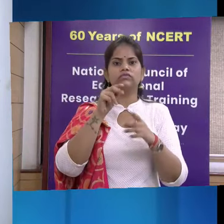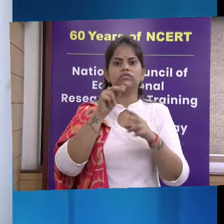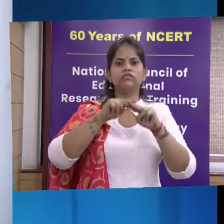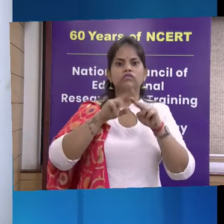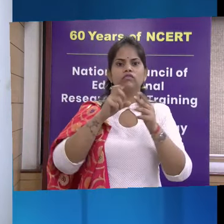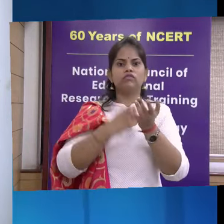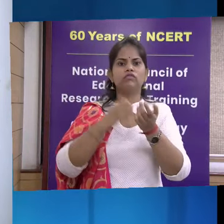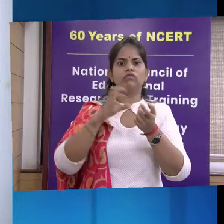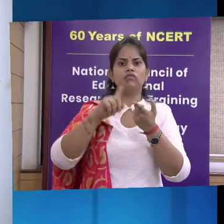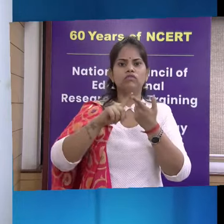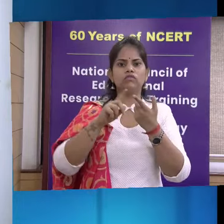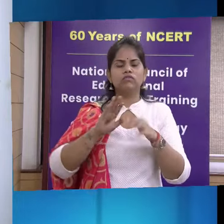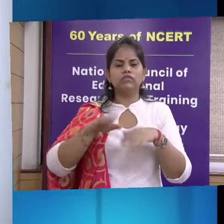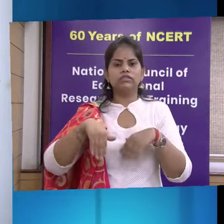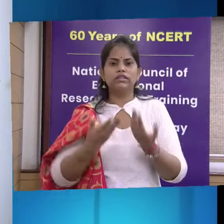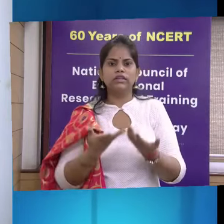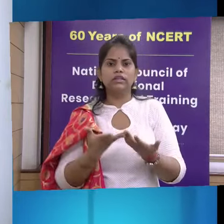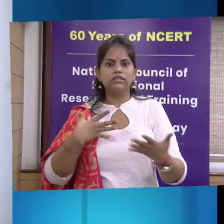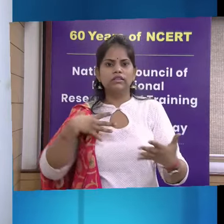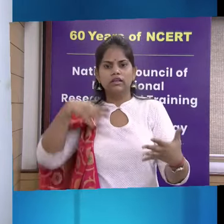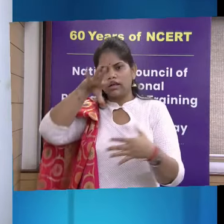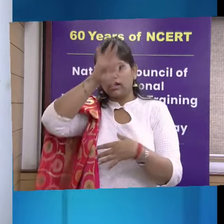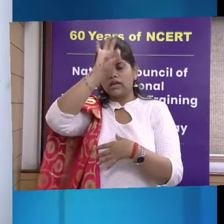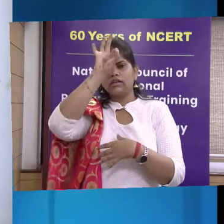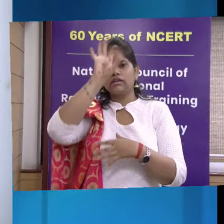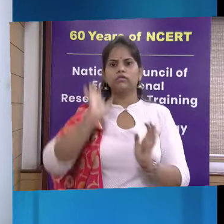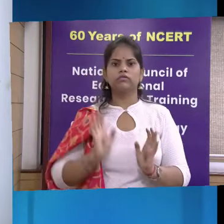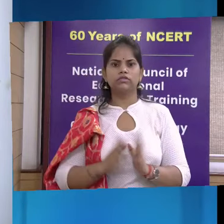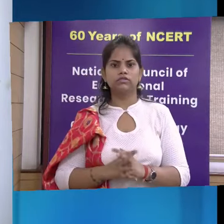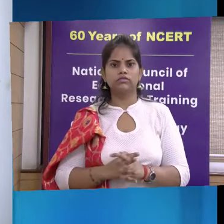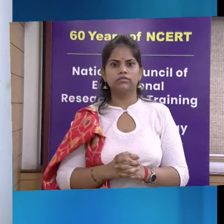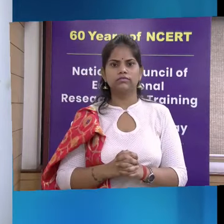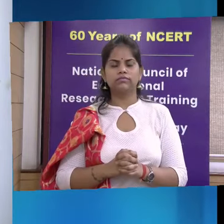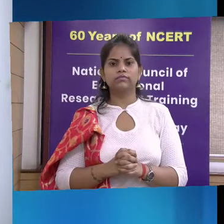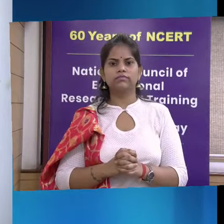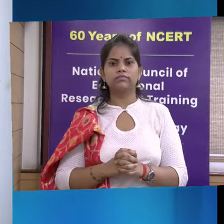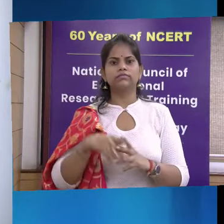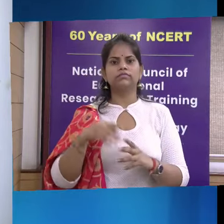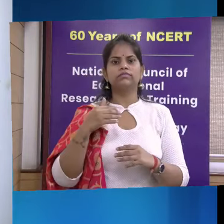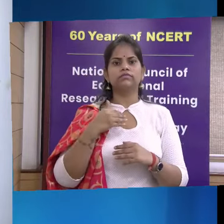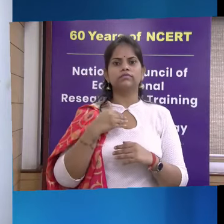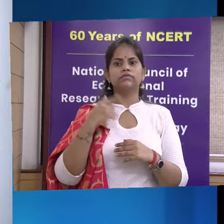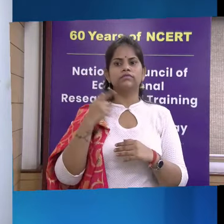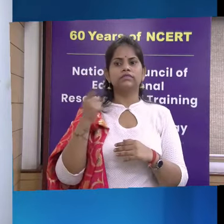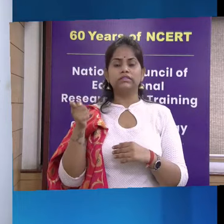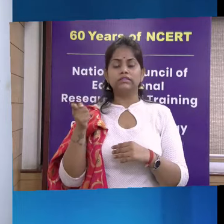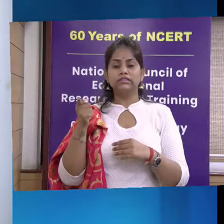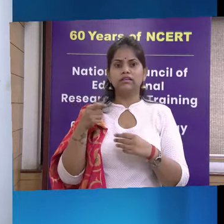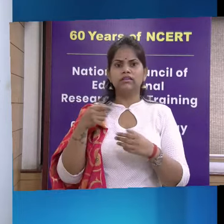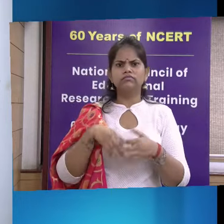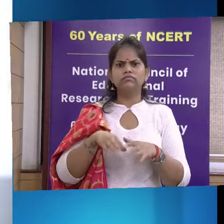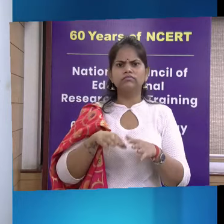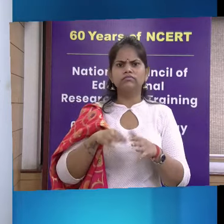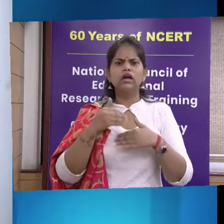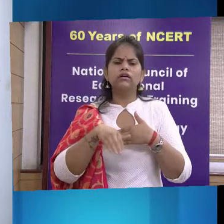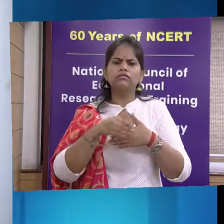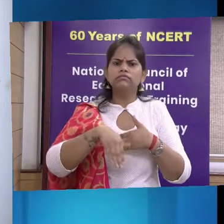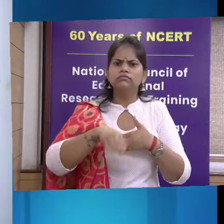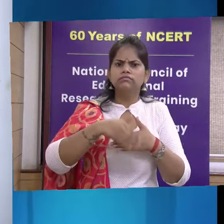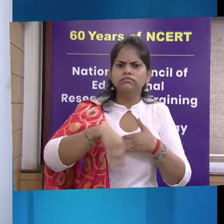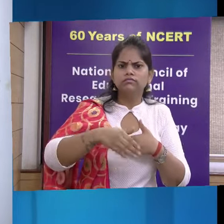NCERT made attempts to implement examination reforms by way of introducing continuous and